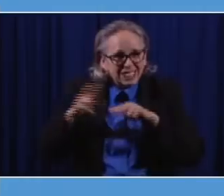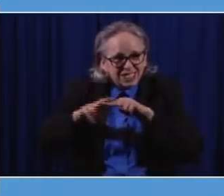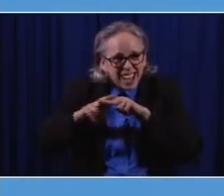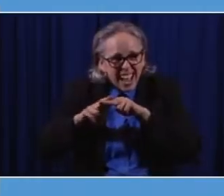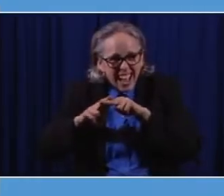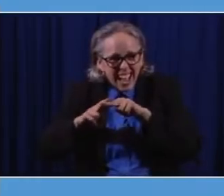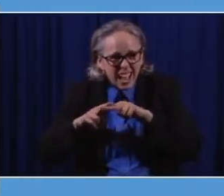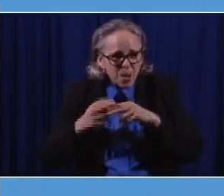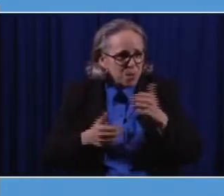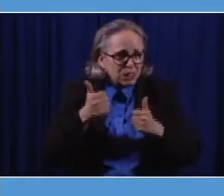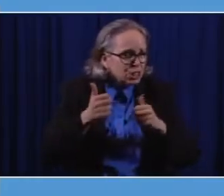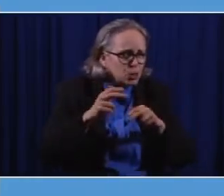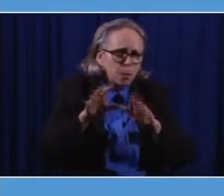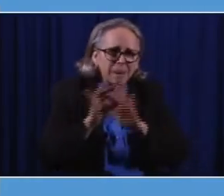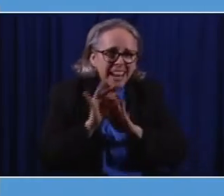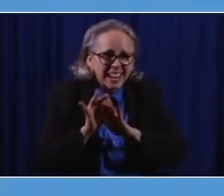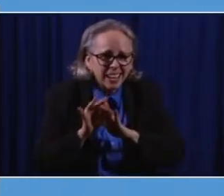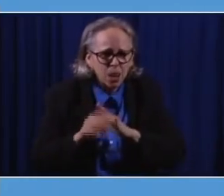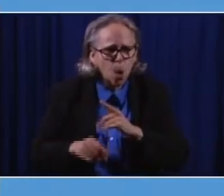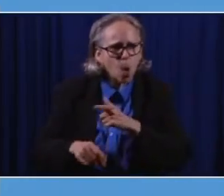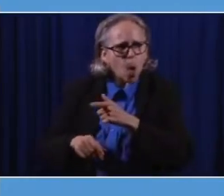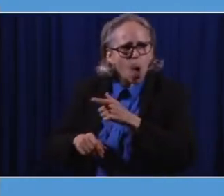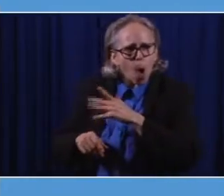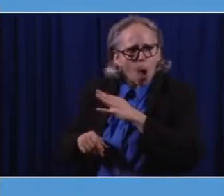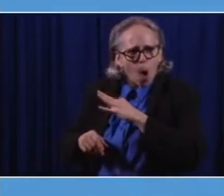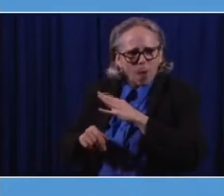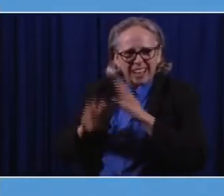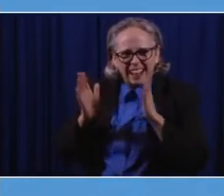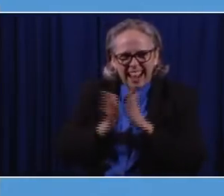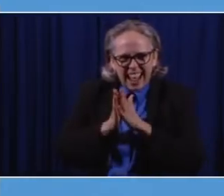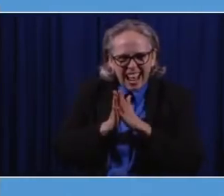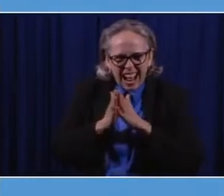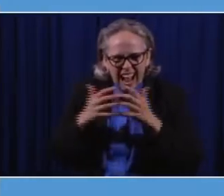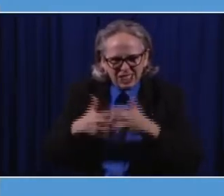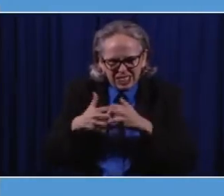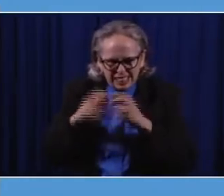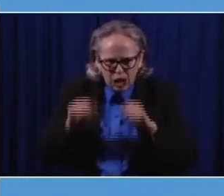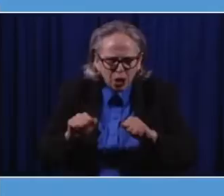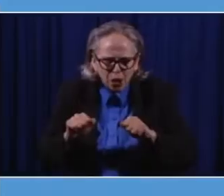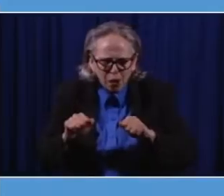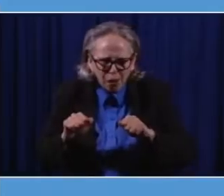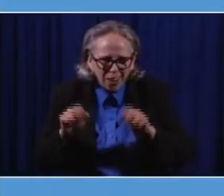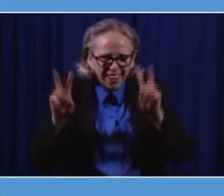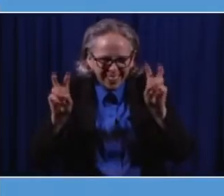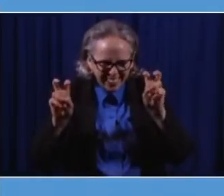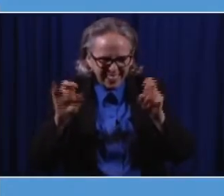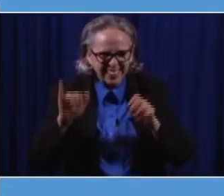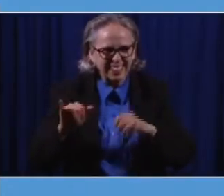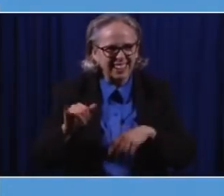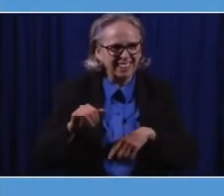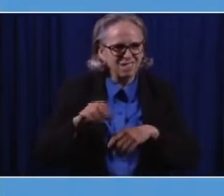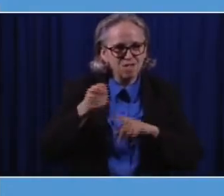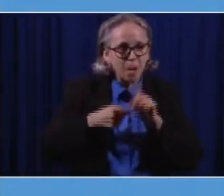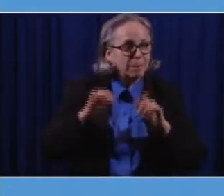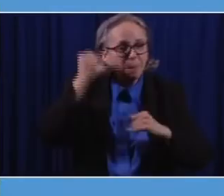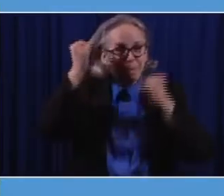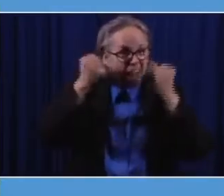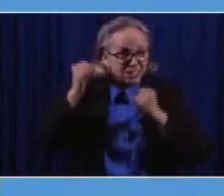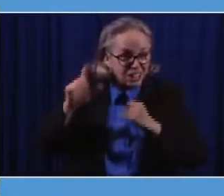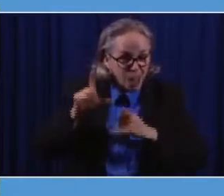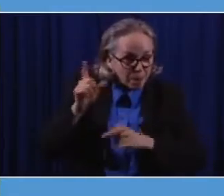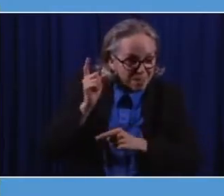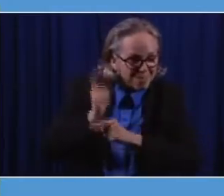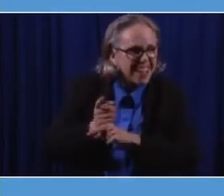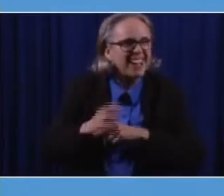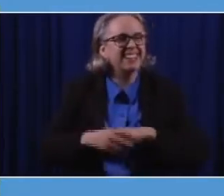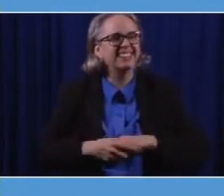pick? Ooh, the little engine that could. We got that from the Imagination Library. Our